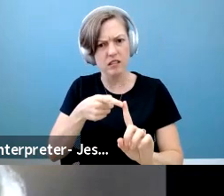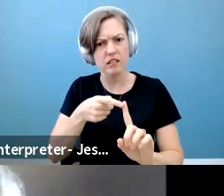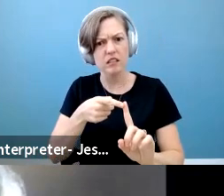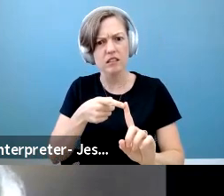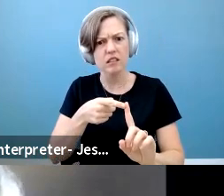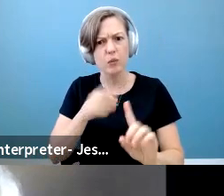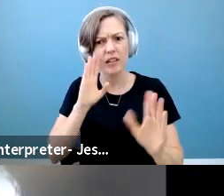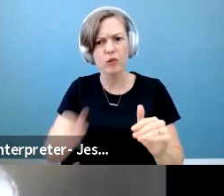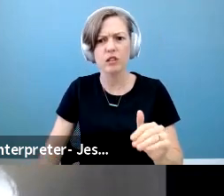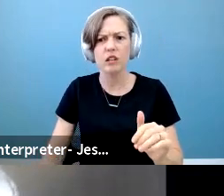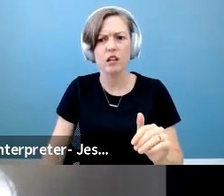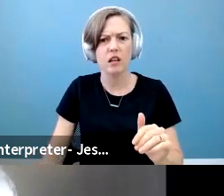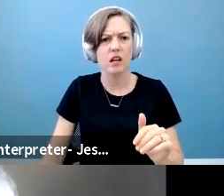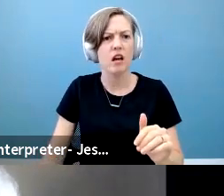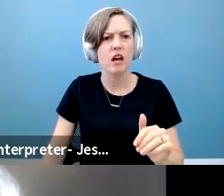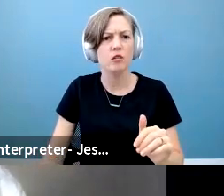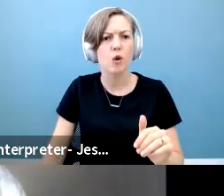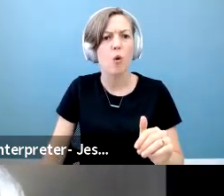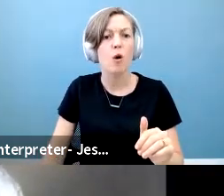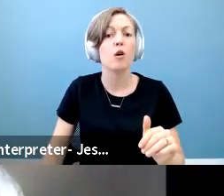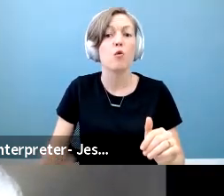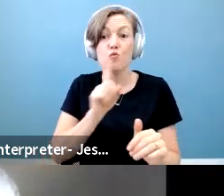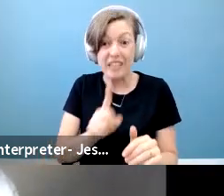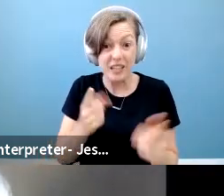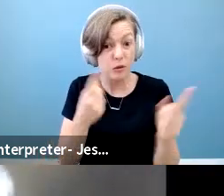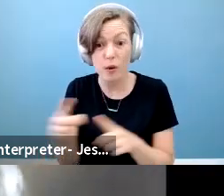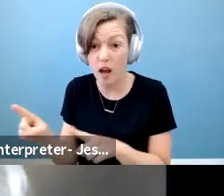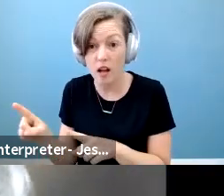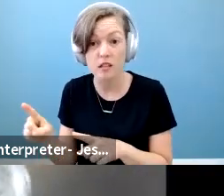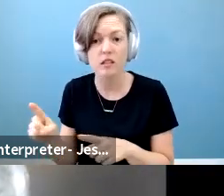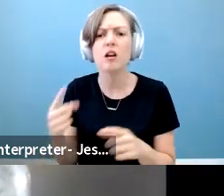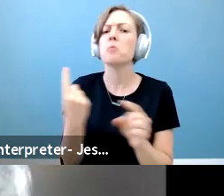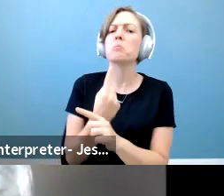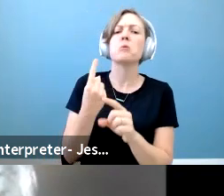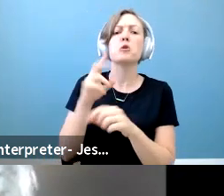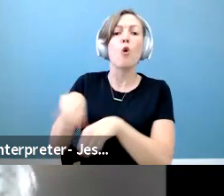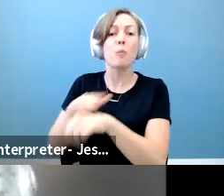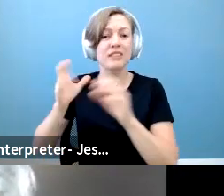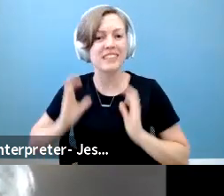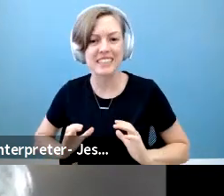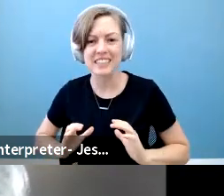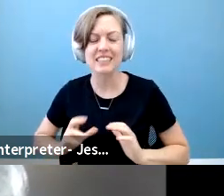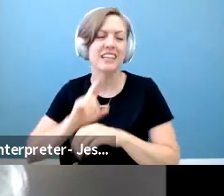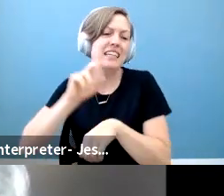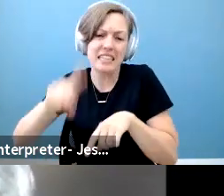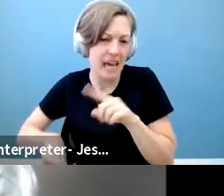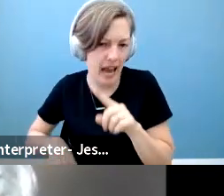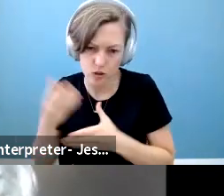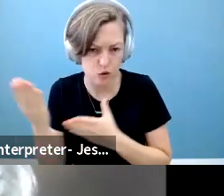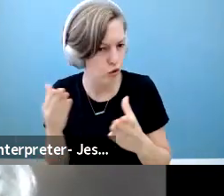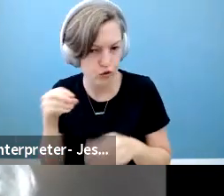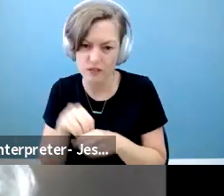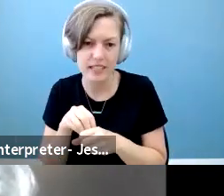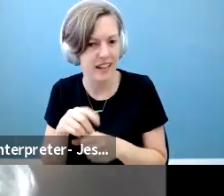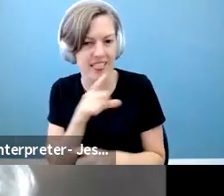because the reality is that ordinary citizens cannot serve in the legislature